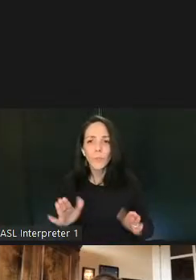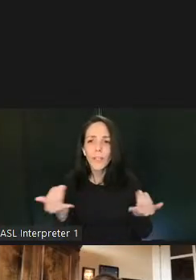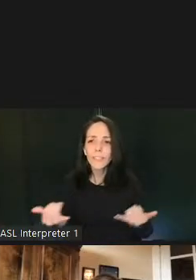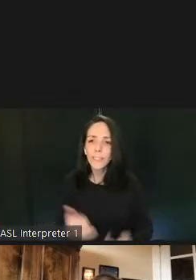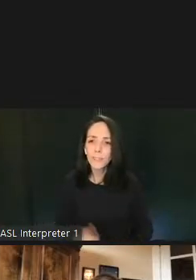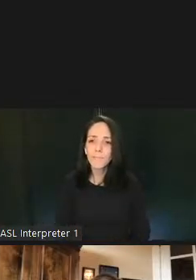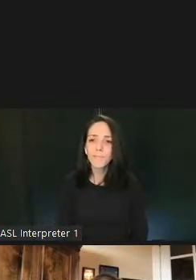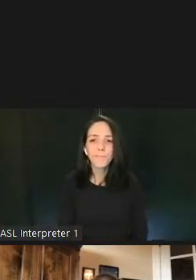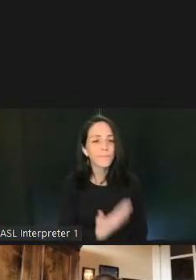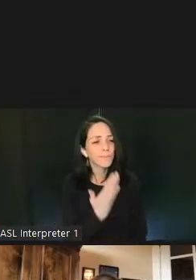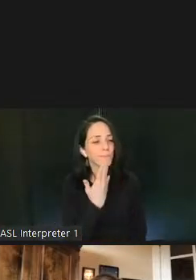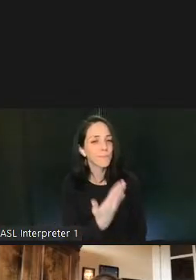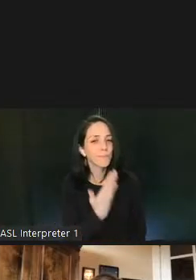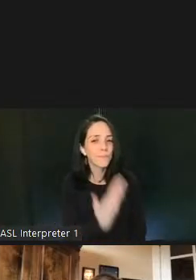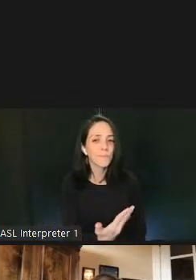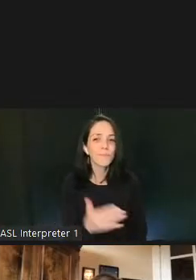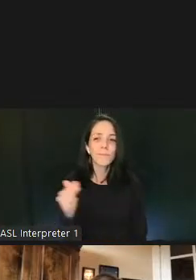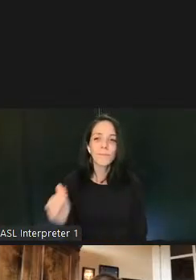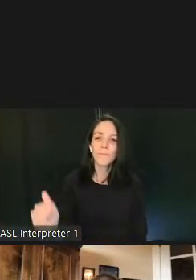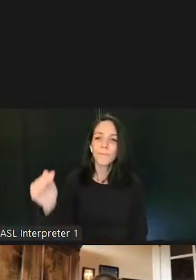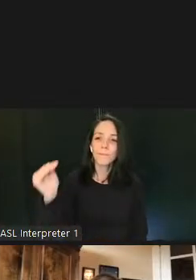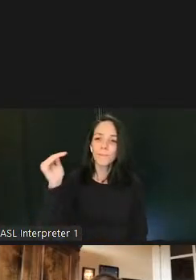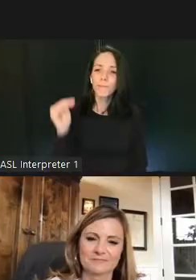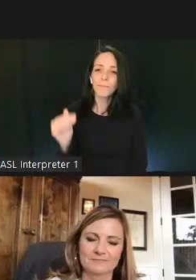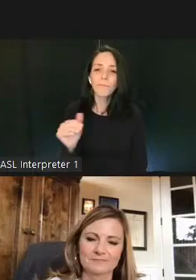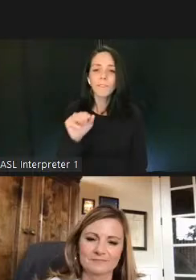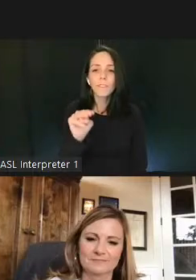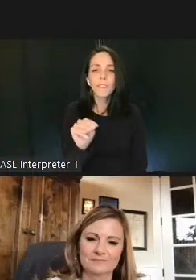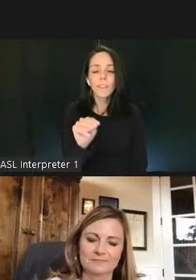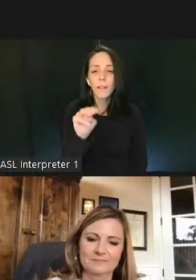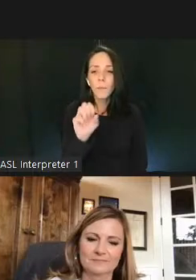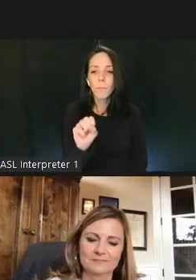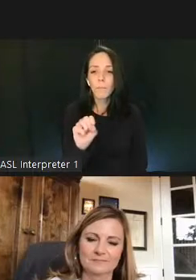Thank you, sir. Ms. Gruber.